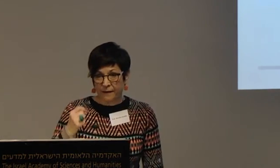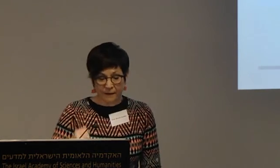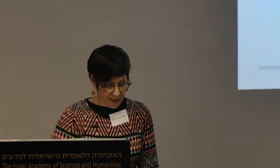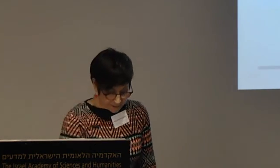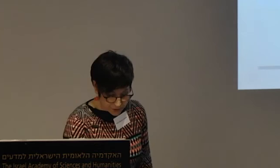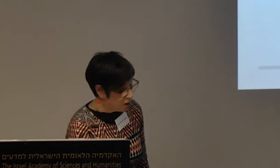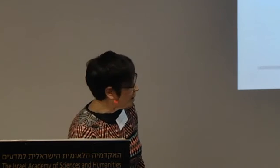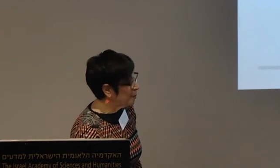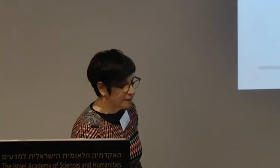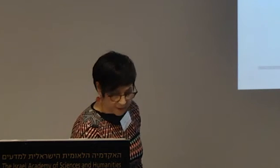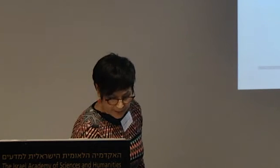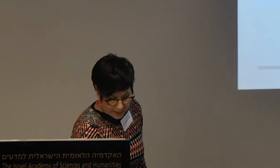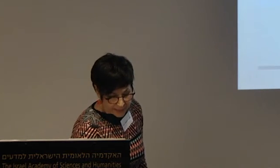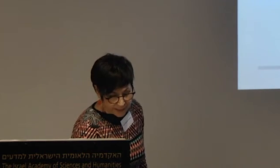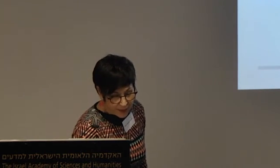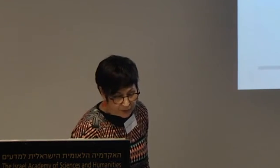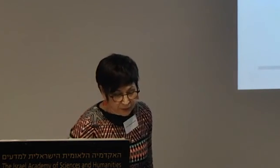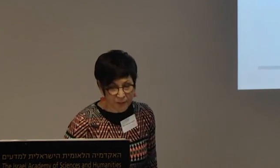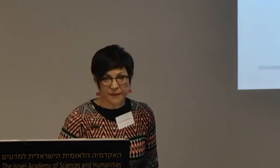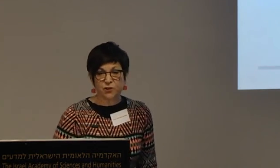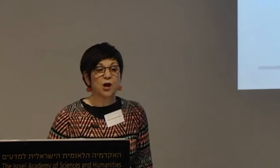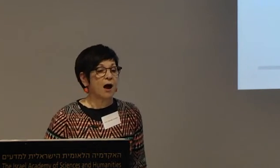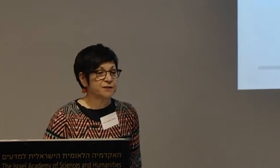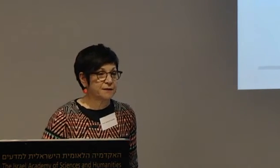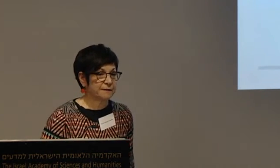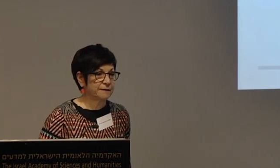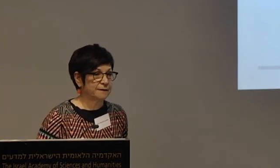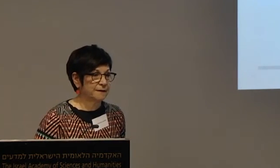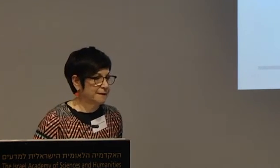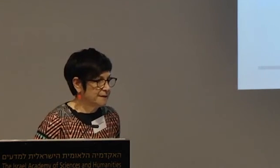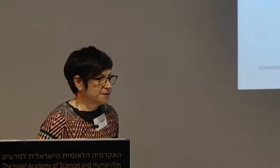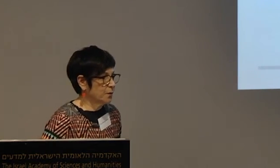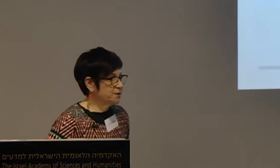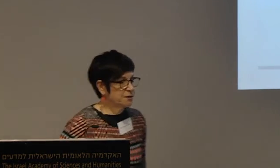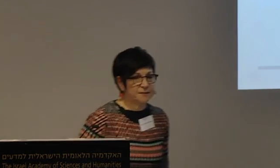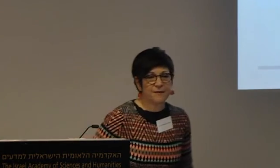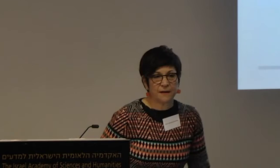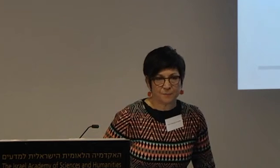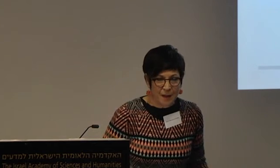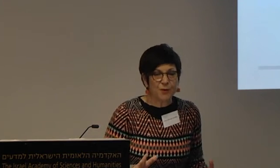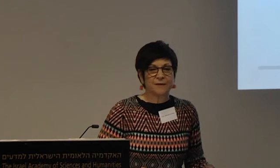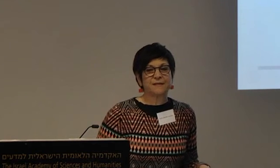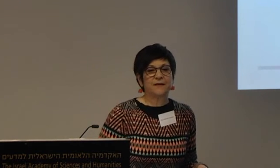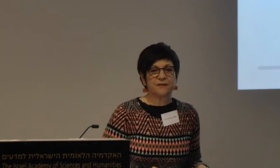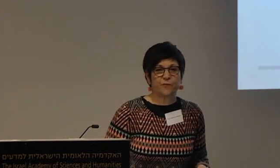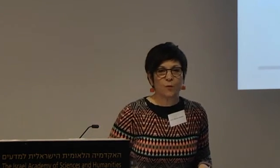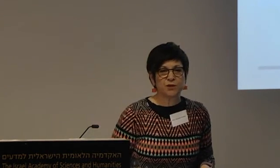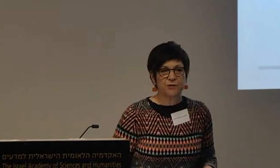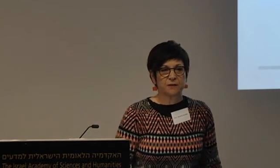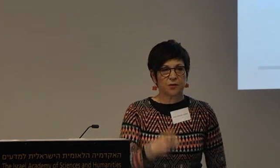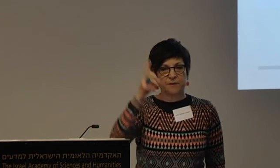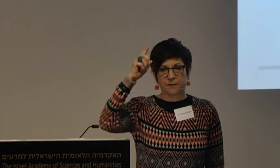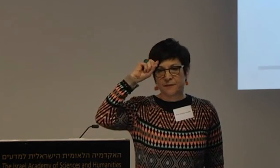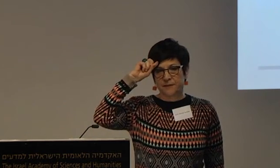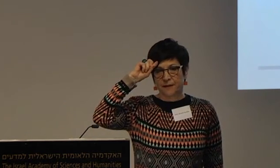think and stop. And together, it means shocked. So you can see that, maybe you can see that its form